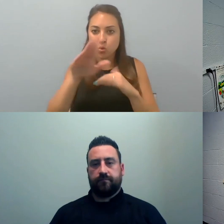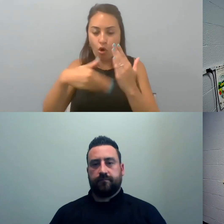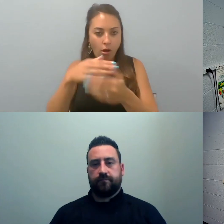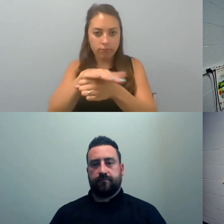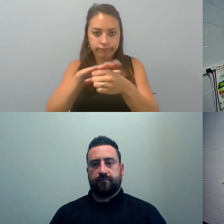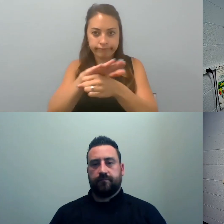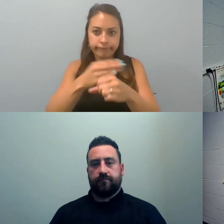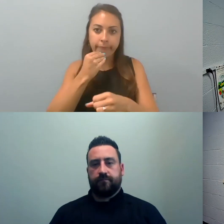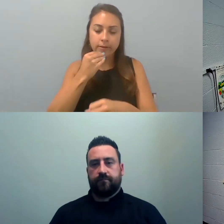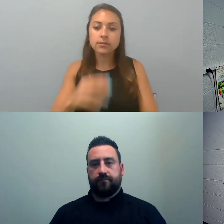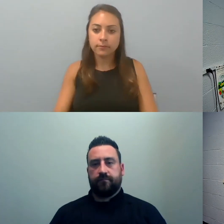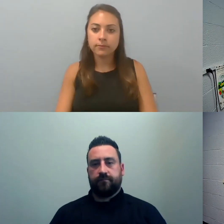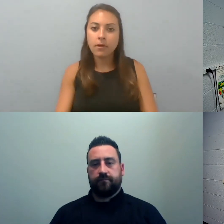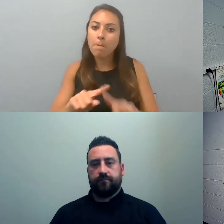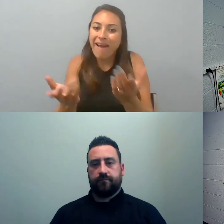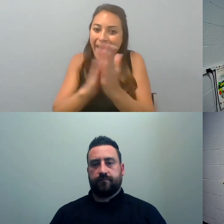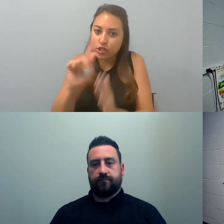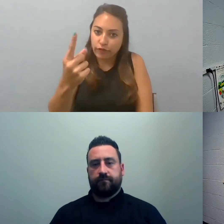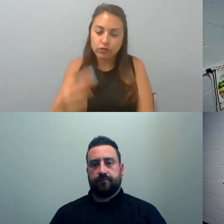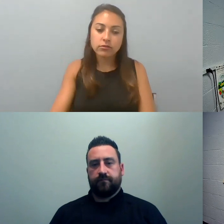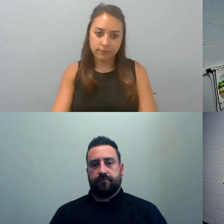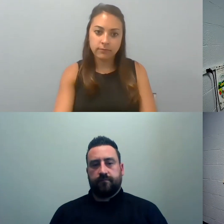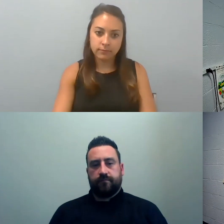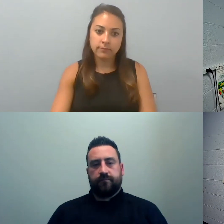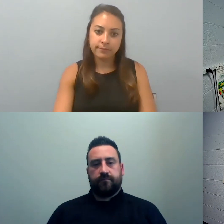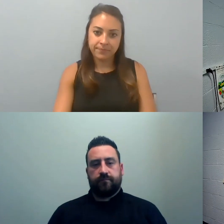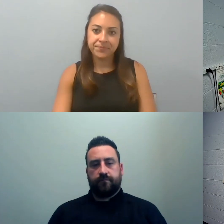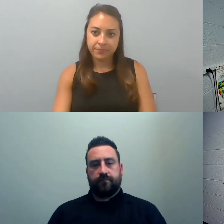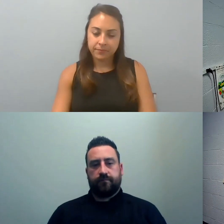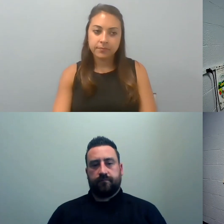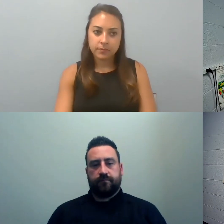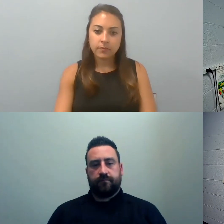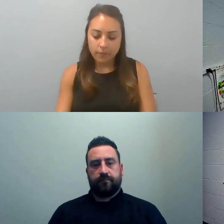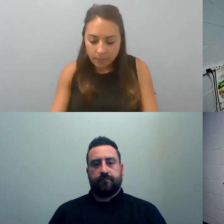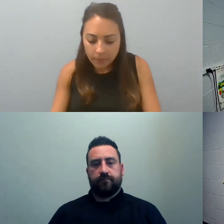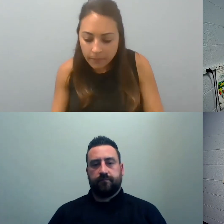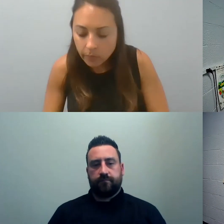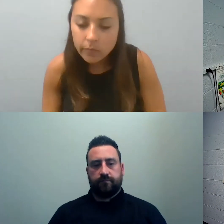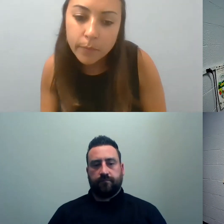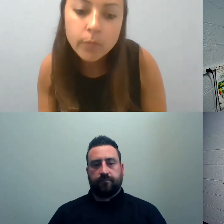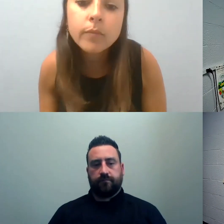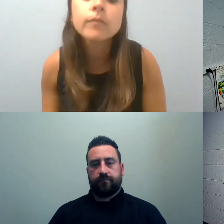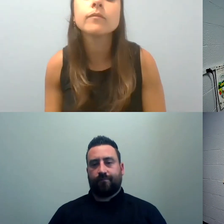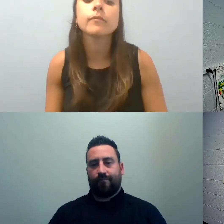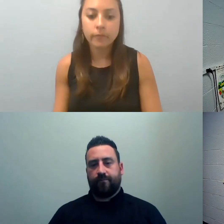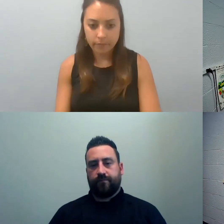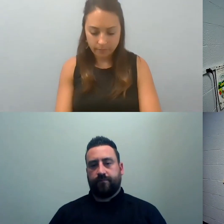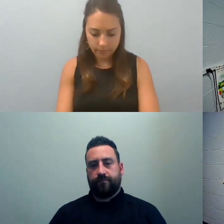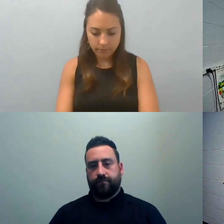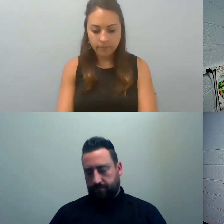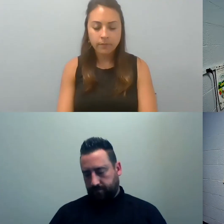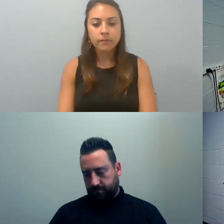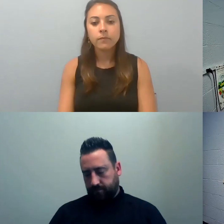should definitely be proactive in reaching out to us about how will you participate in the meal plan if that's something you